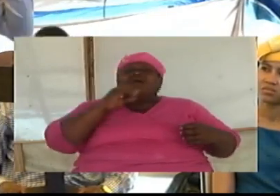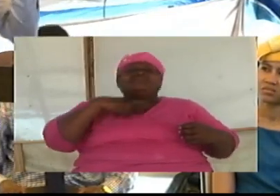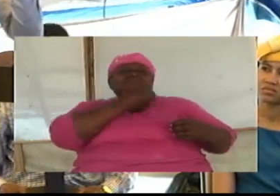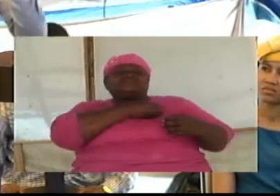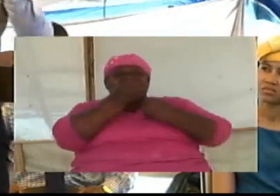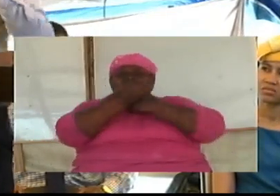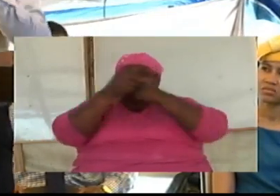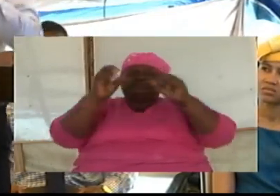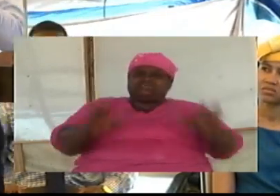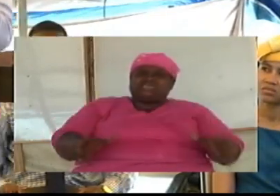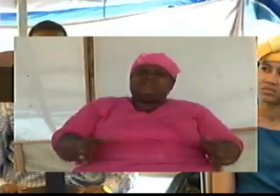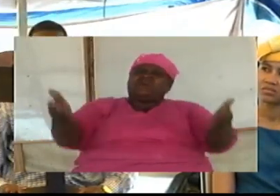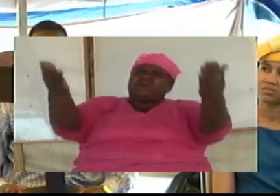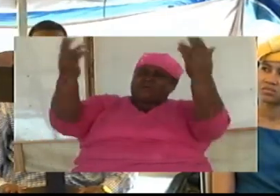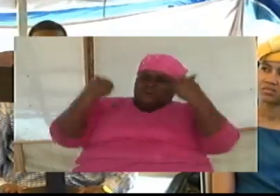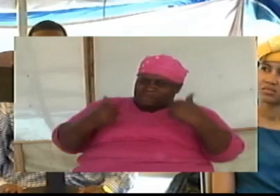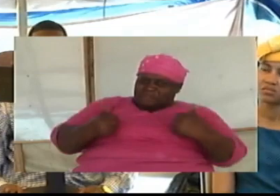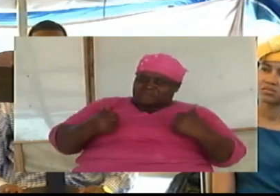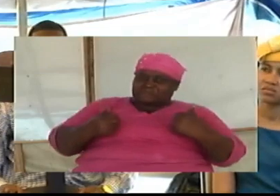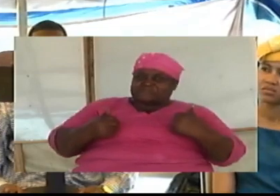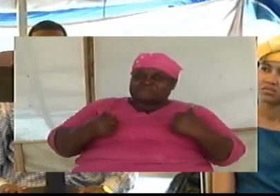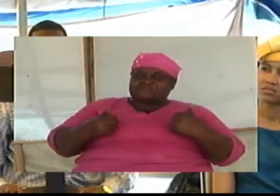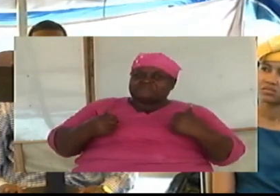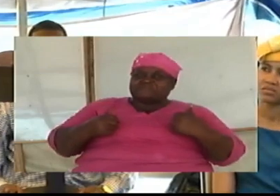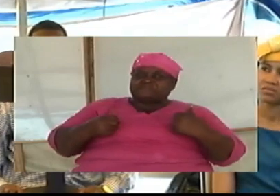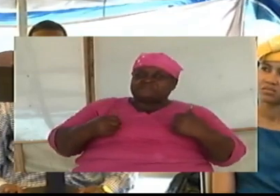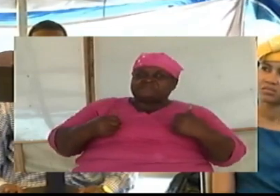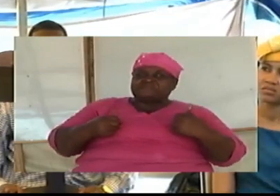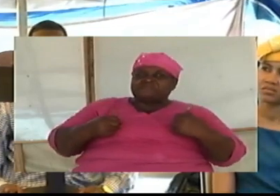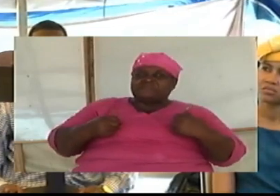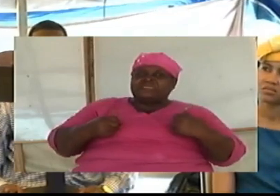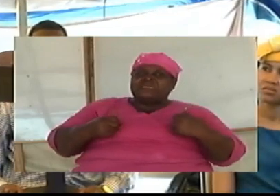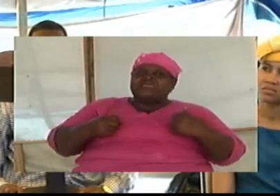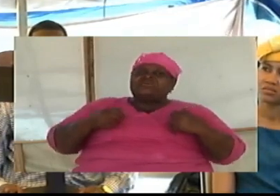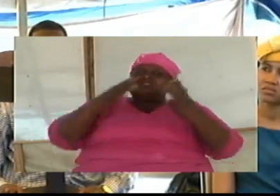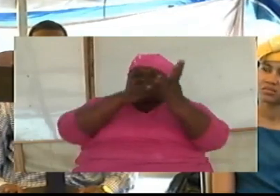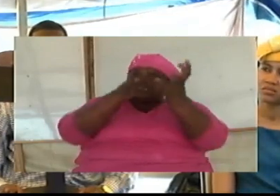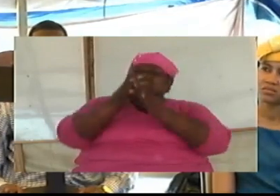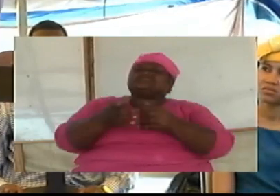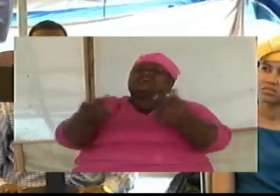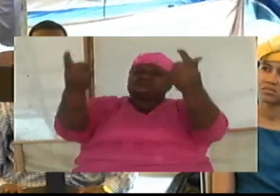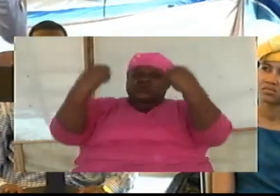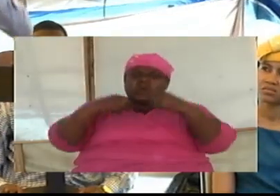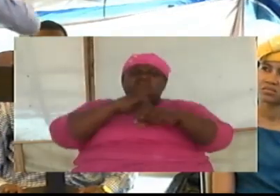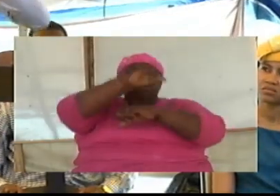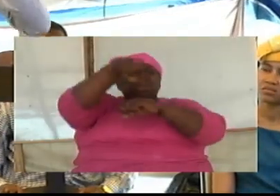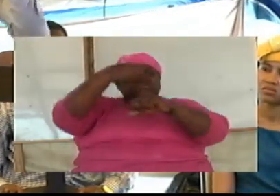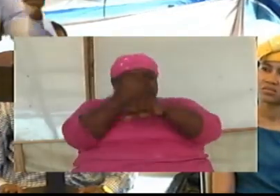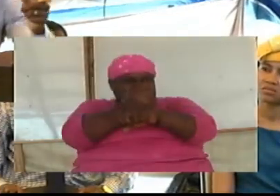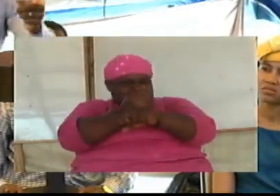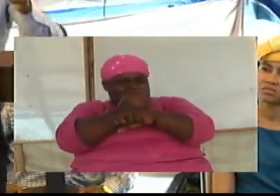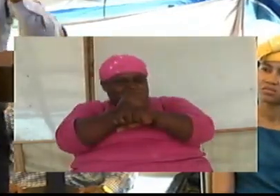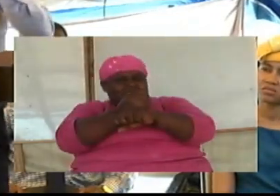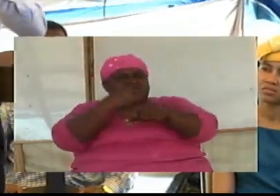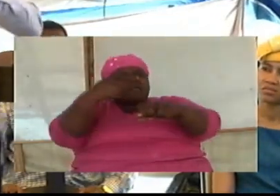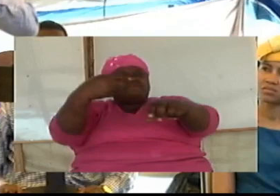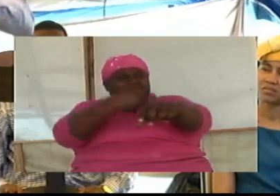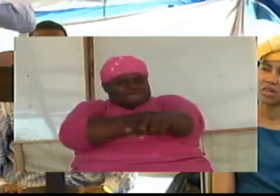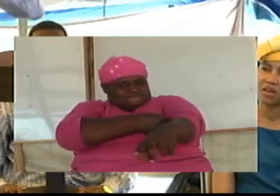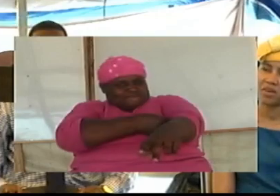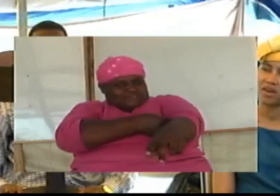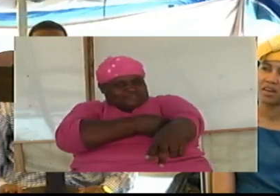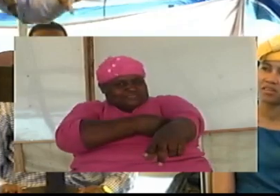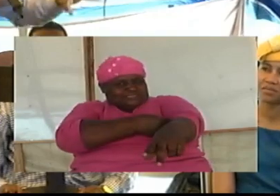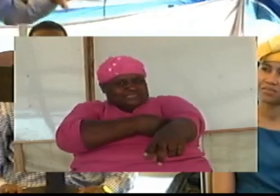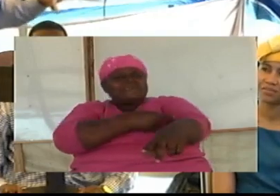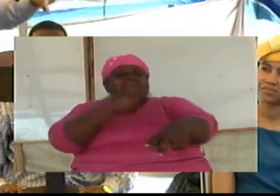he came. Praise the Lord Jesus. And he came to establish a vaccine. Hallelujah.